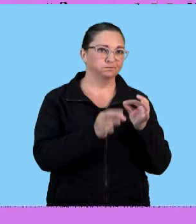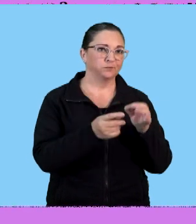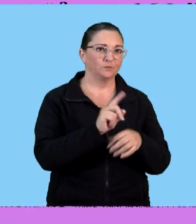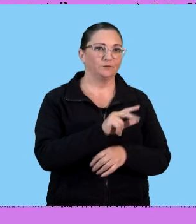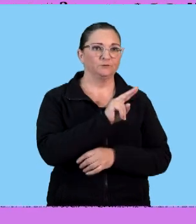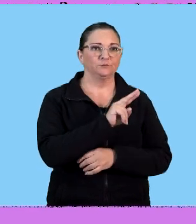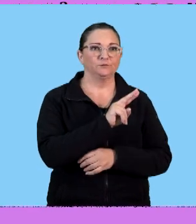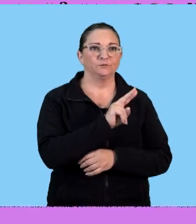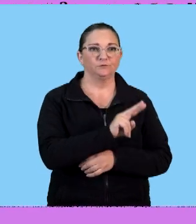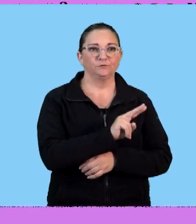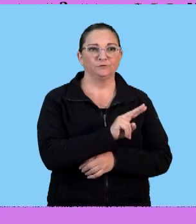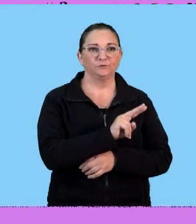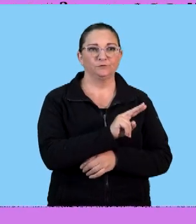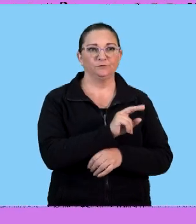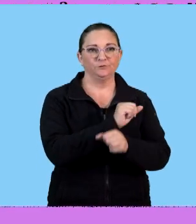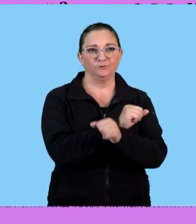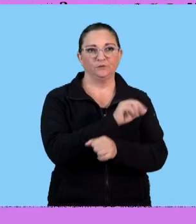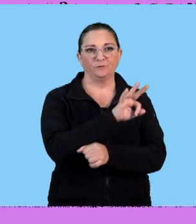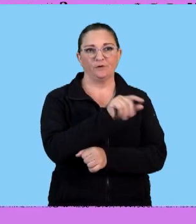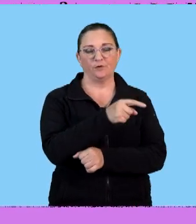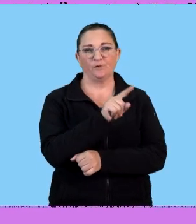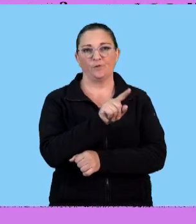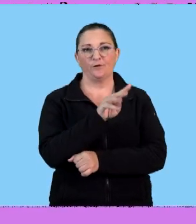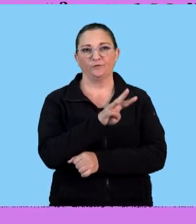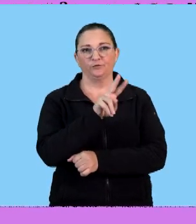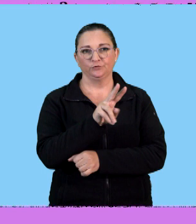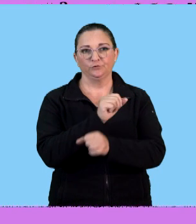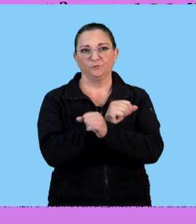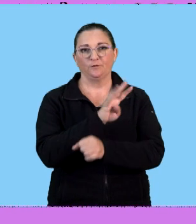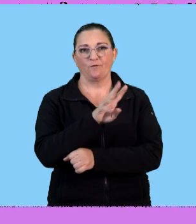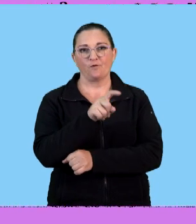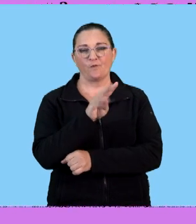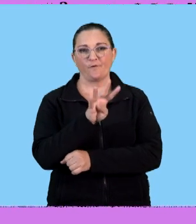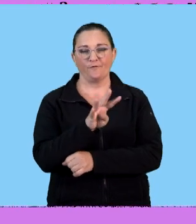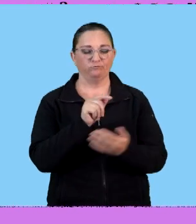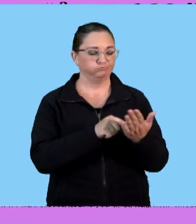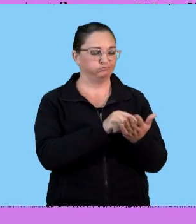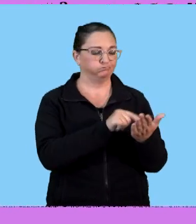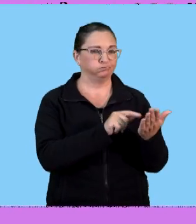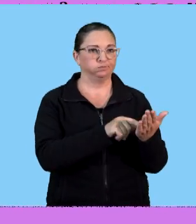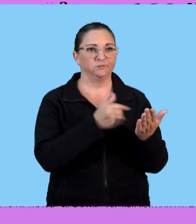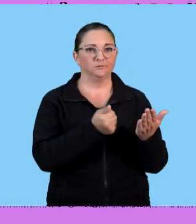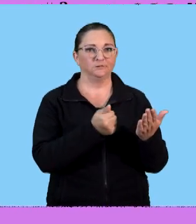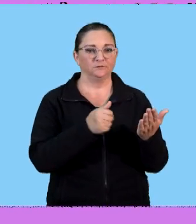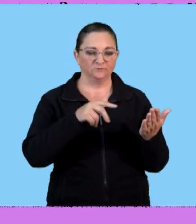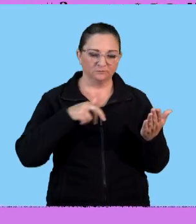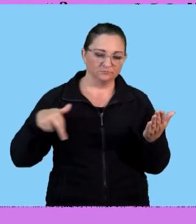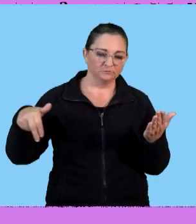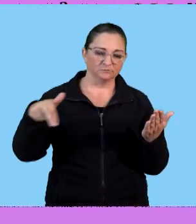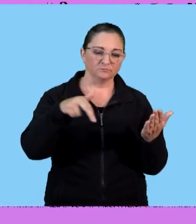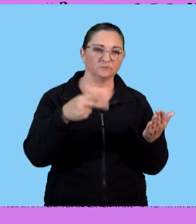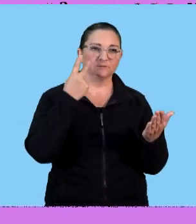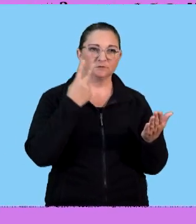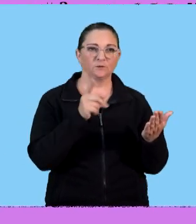by 3.142 multiplied by the 4.4. That will give me a circumference